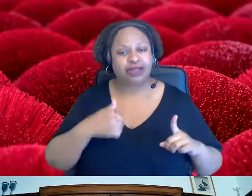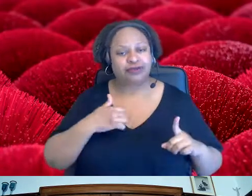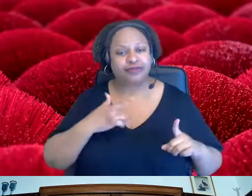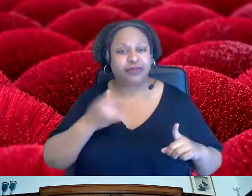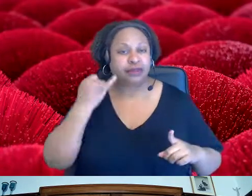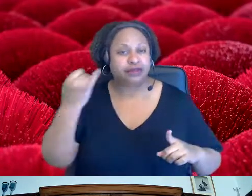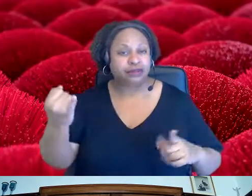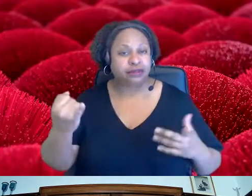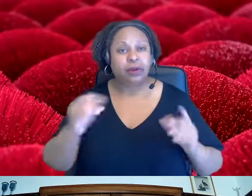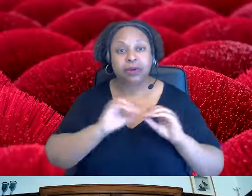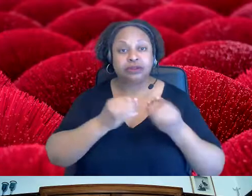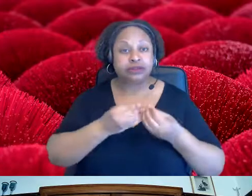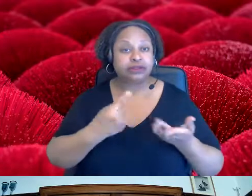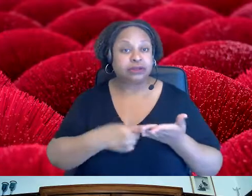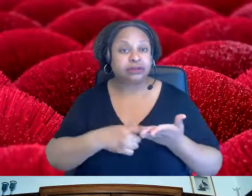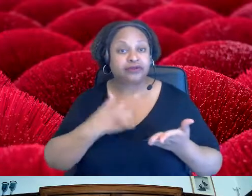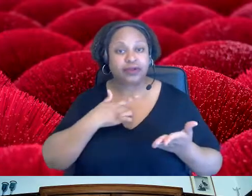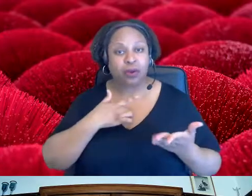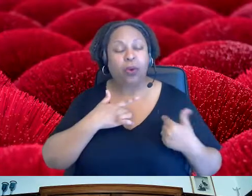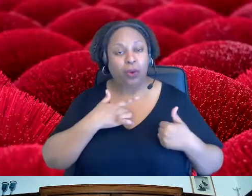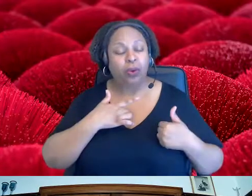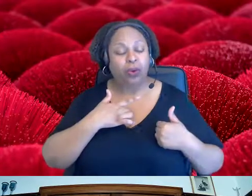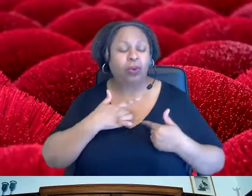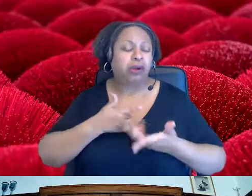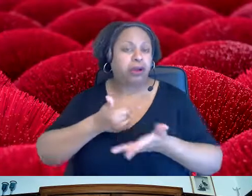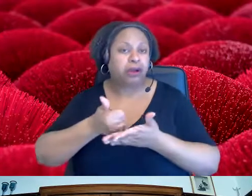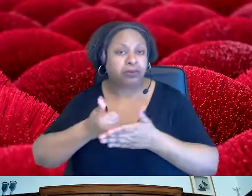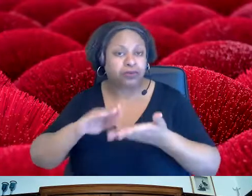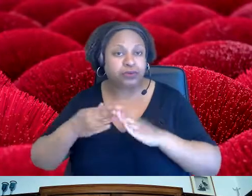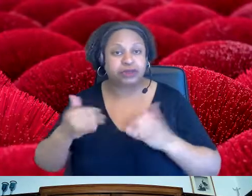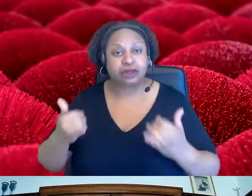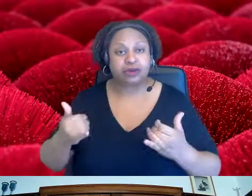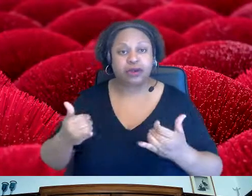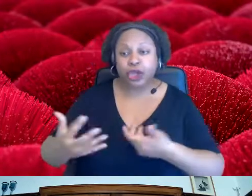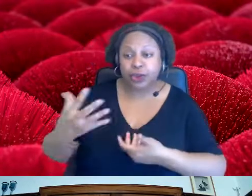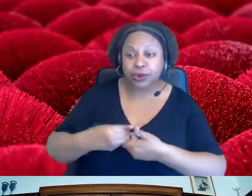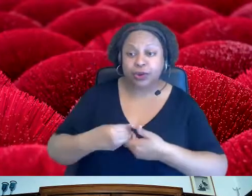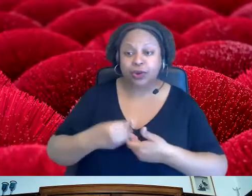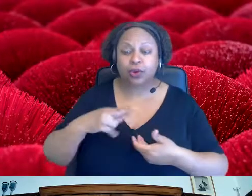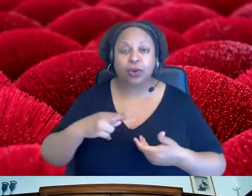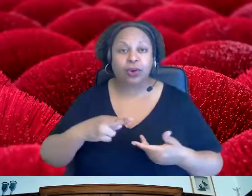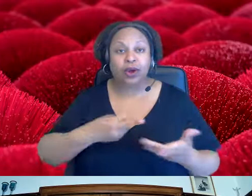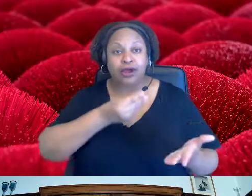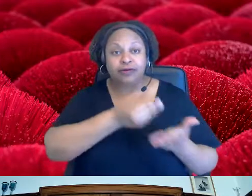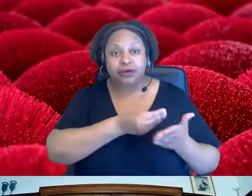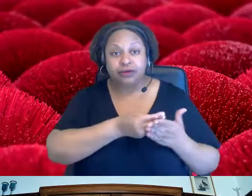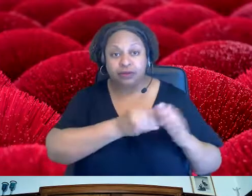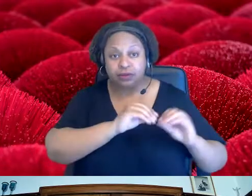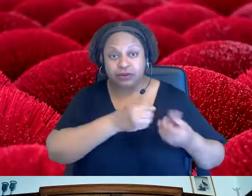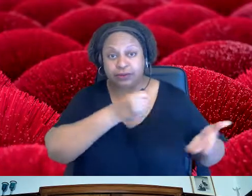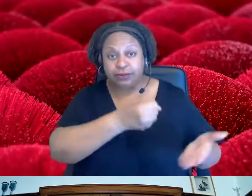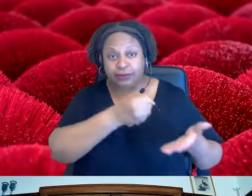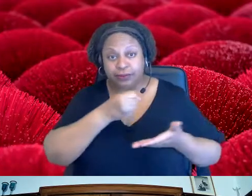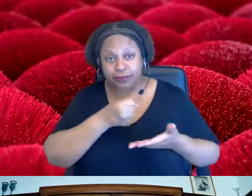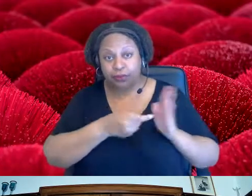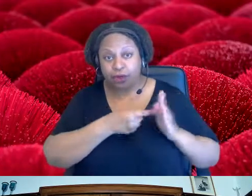know, sometimes think they're doing, you know, communities a favor by including, or that they're ticking off a funder box or whatever,